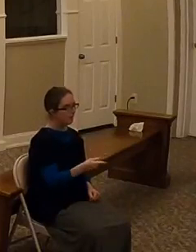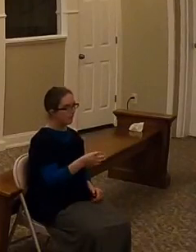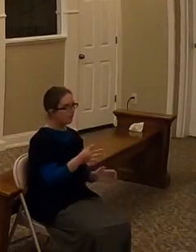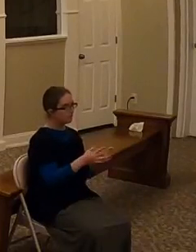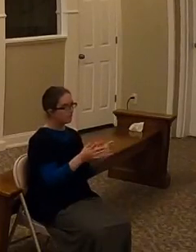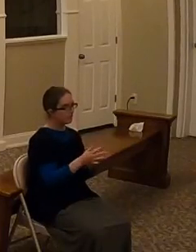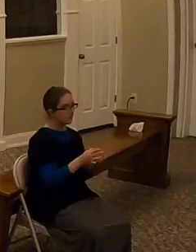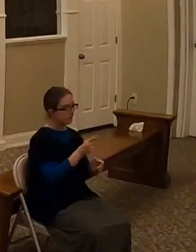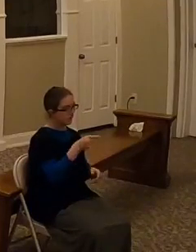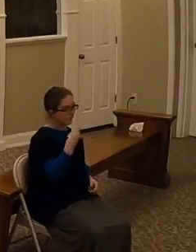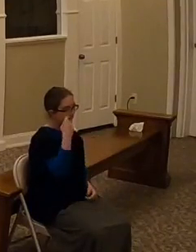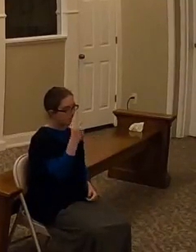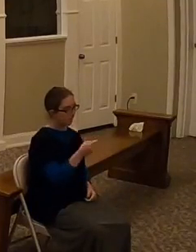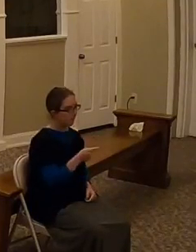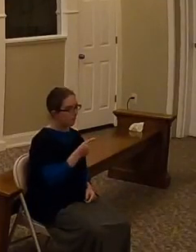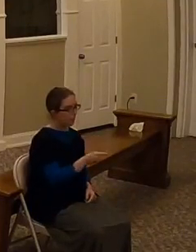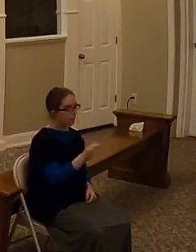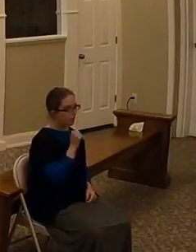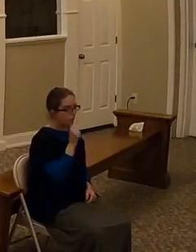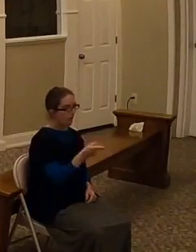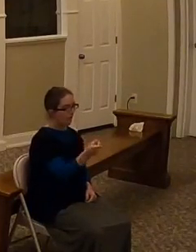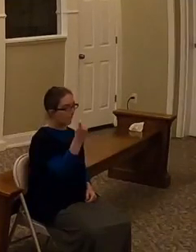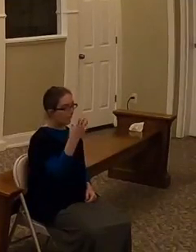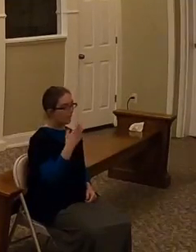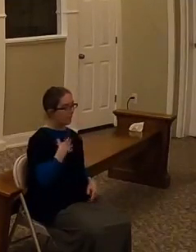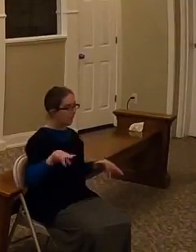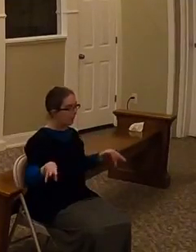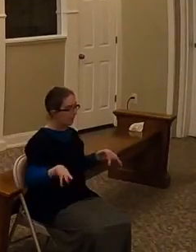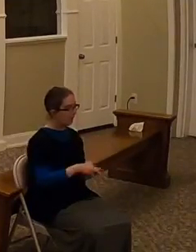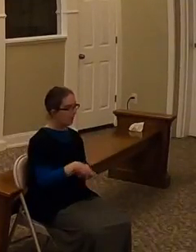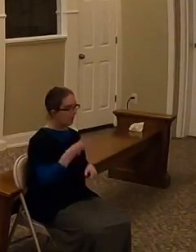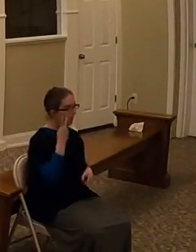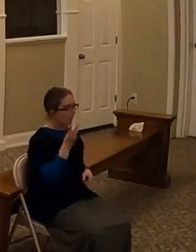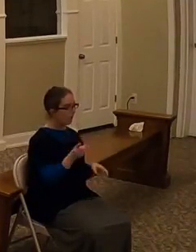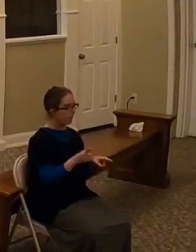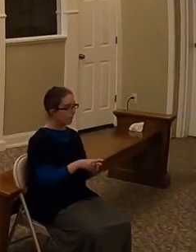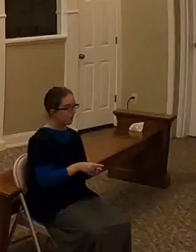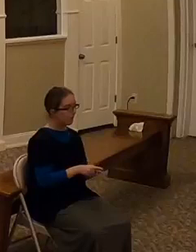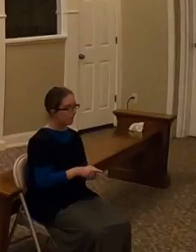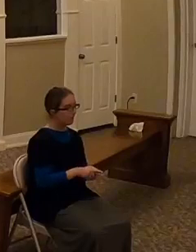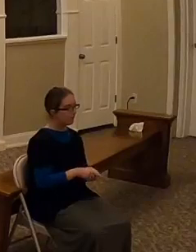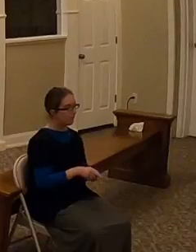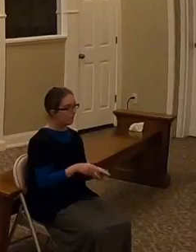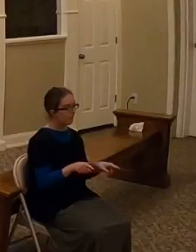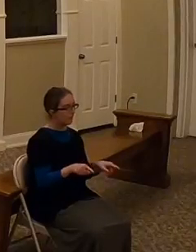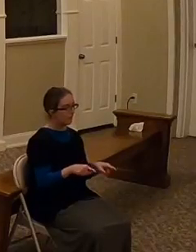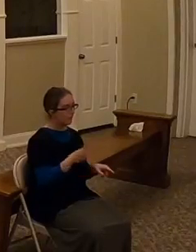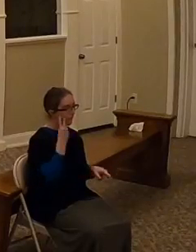what Jesus is saying. You're not coming to my wedding looking like a slob.